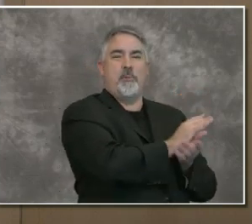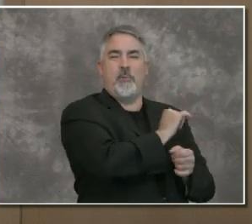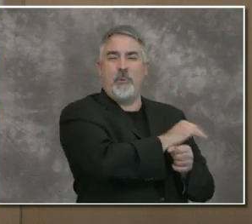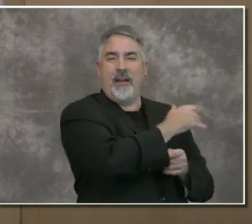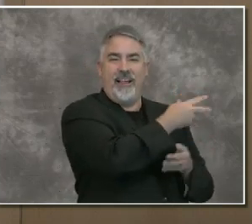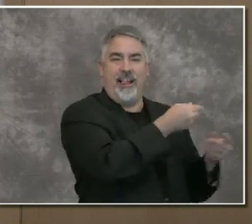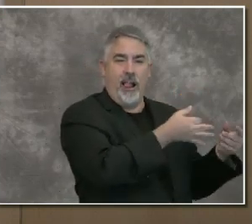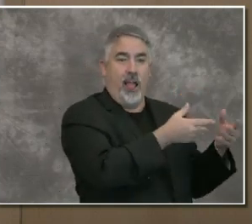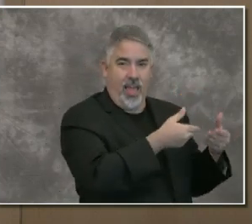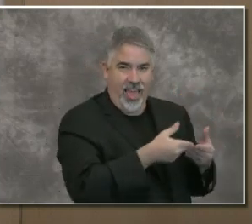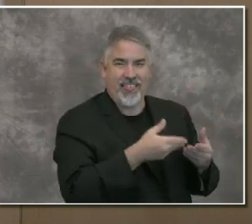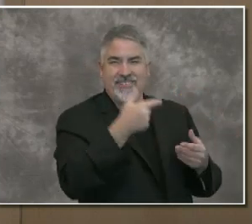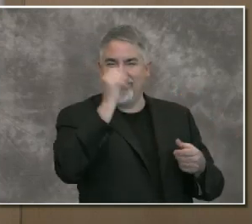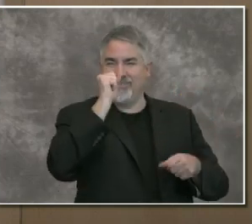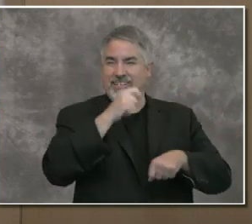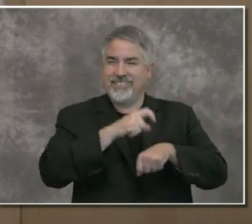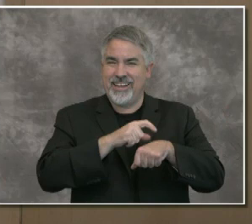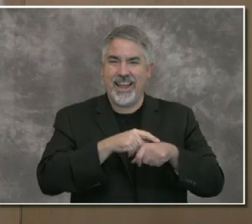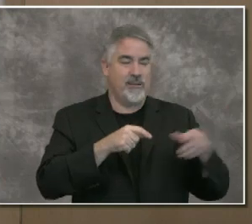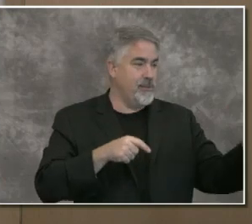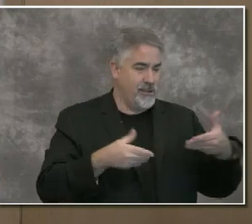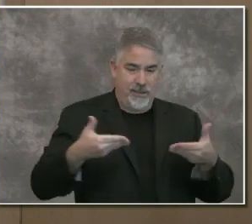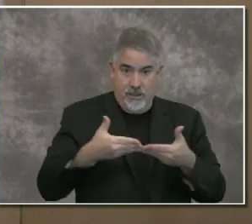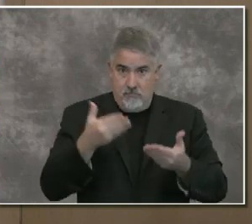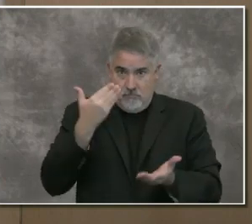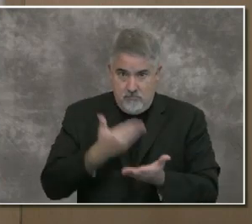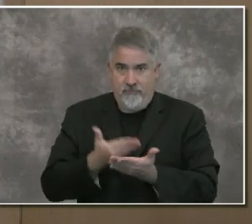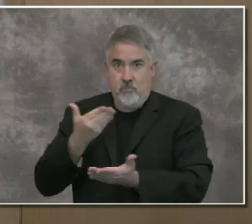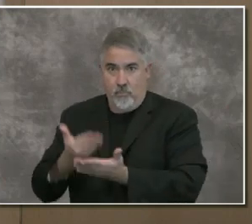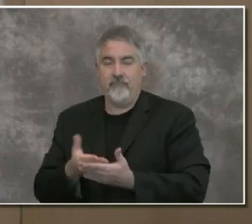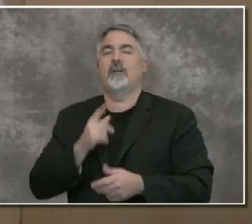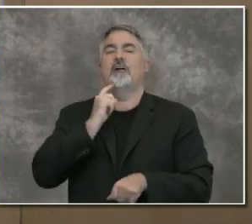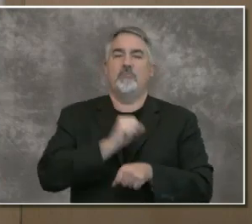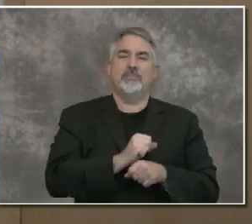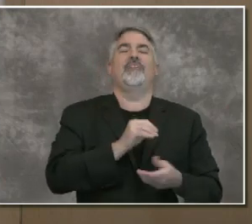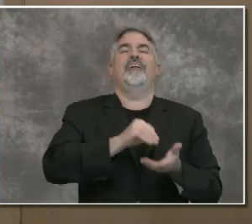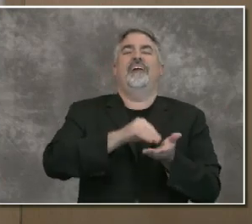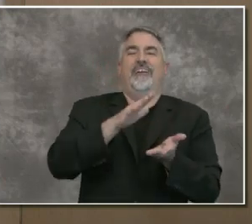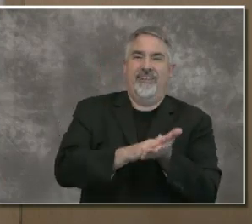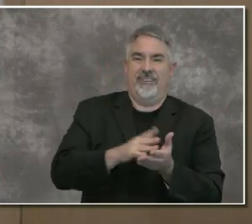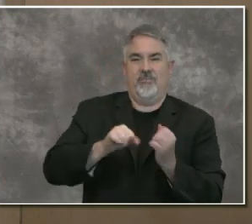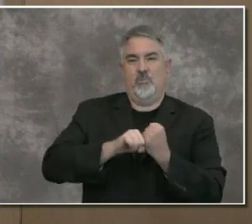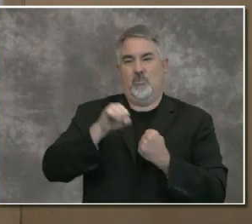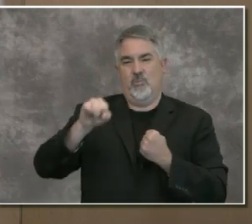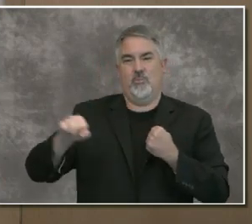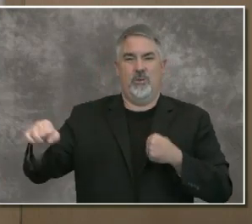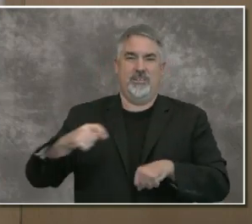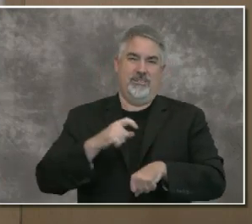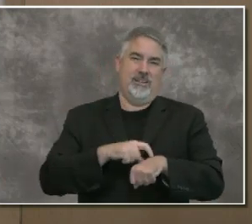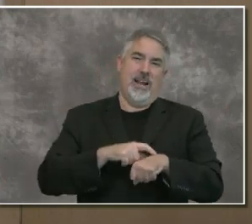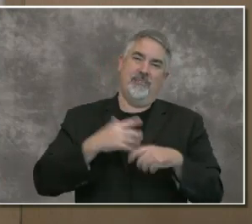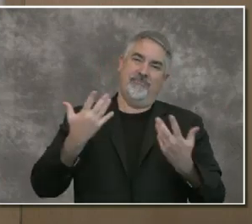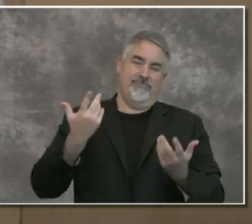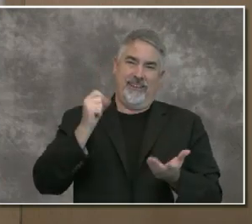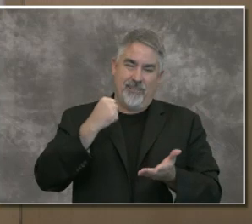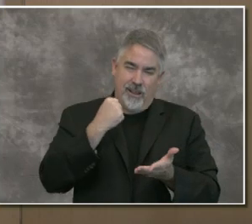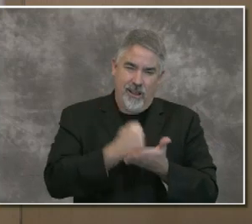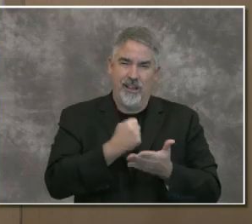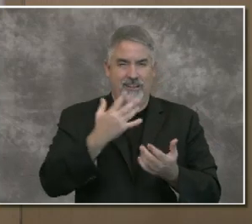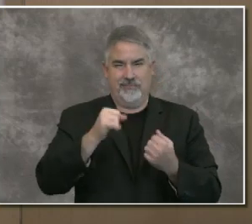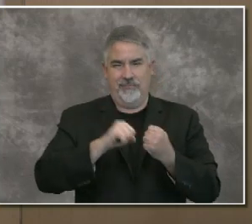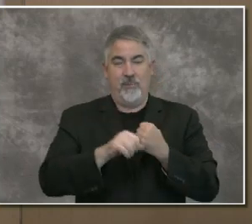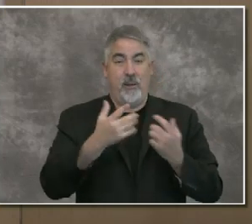deaths and complete the death certificate. So again, as Dr. McDonald stated